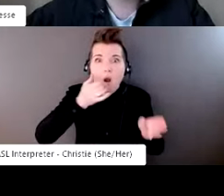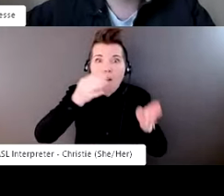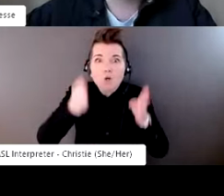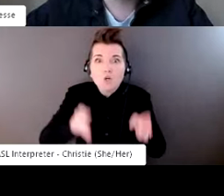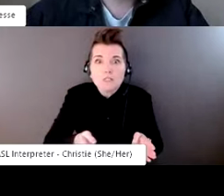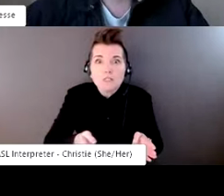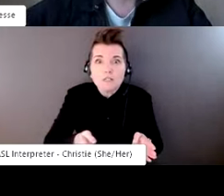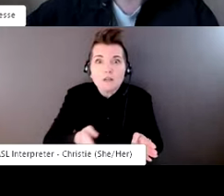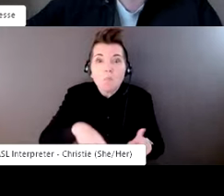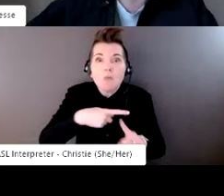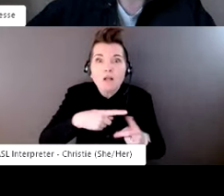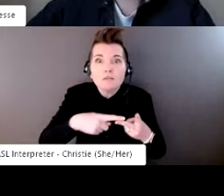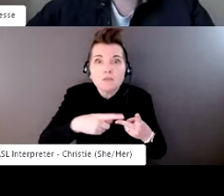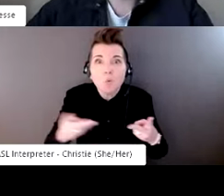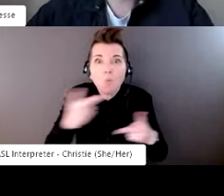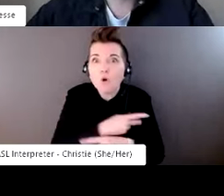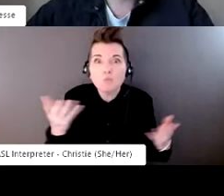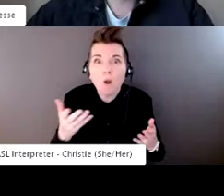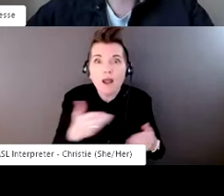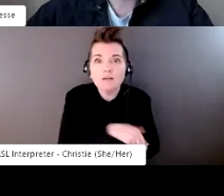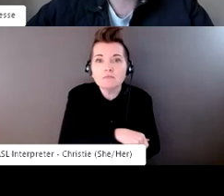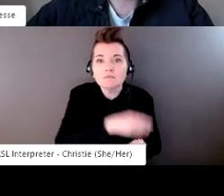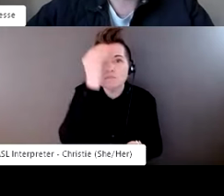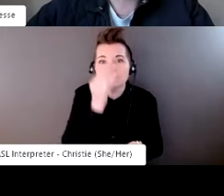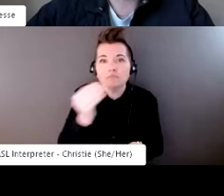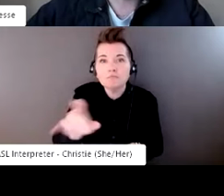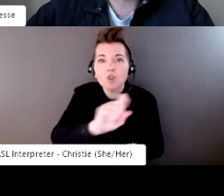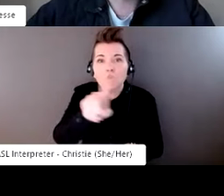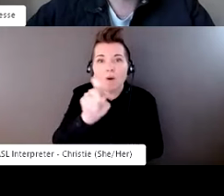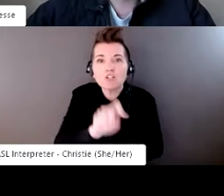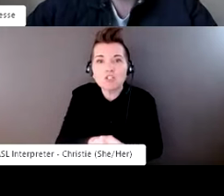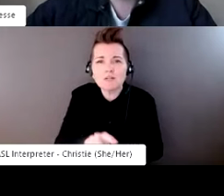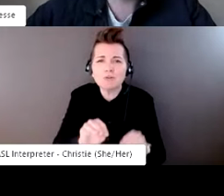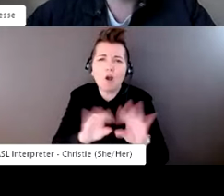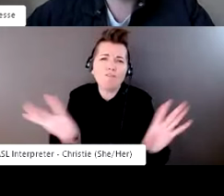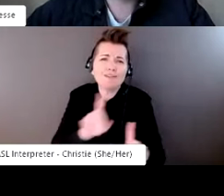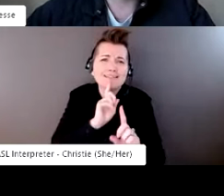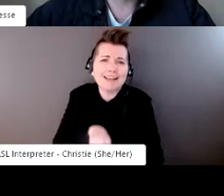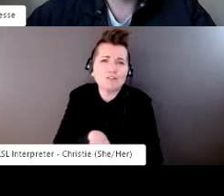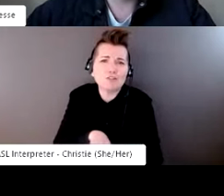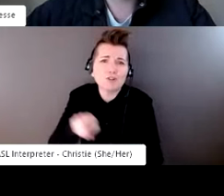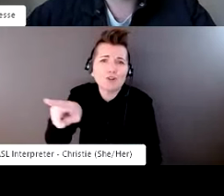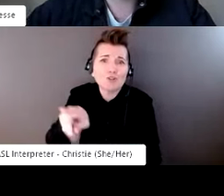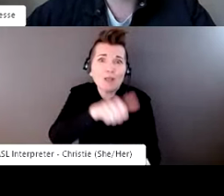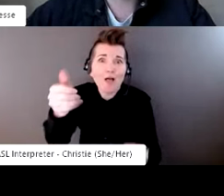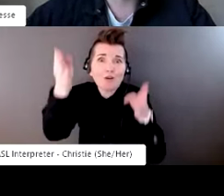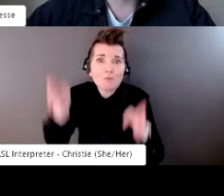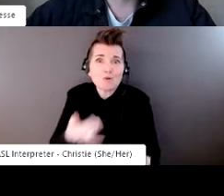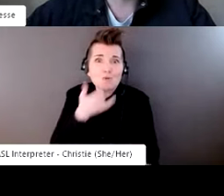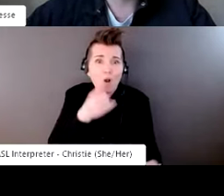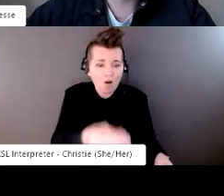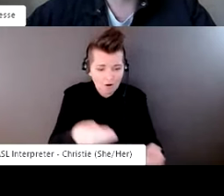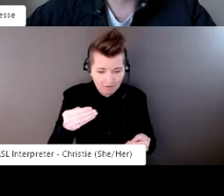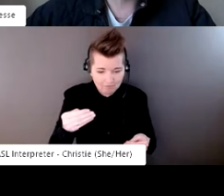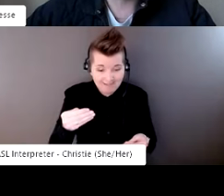send it to the wrong person, they also made a security question that was like, you know, what's the NHL team